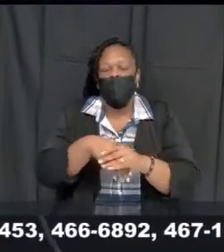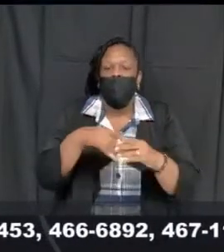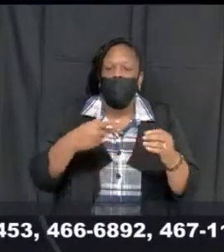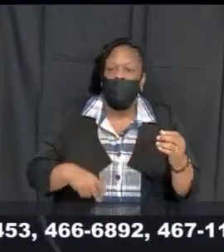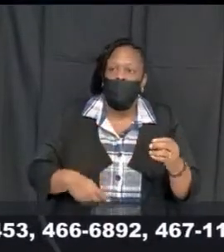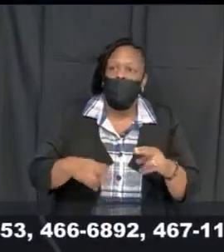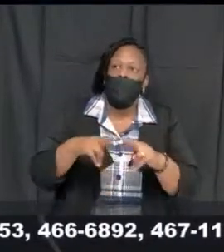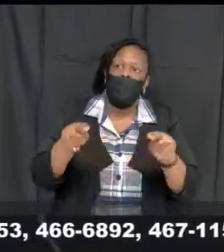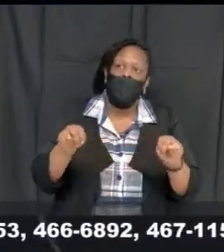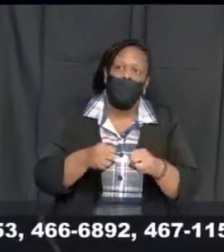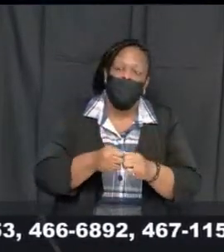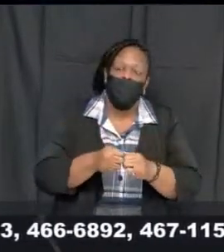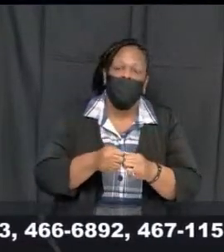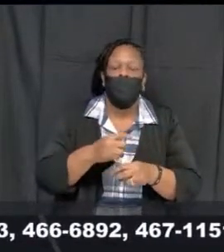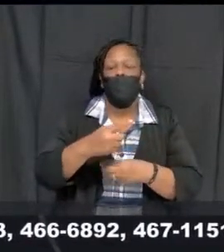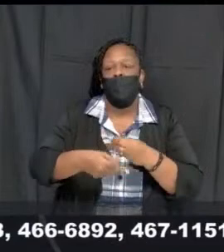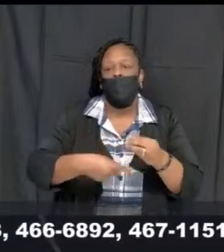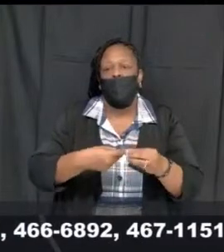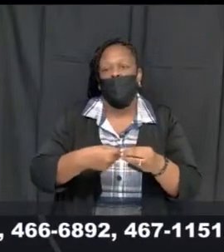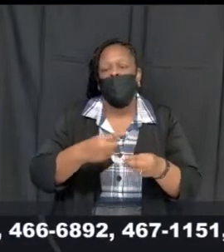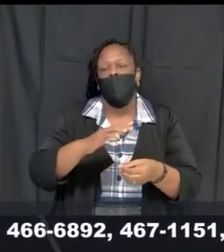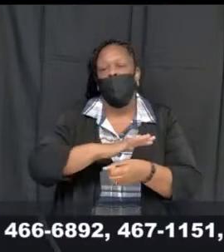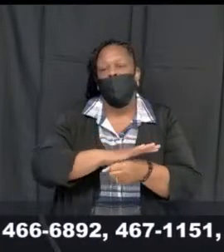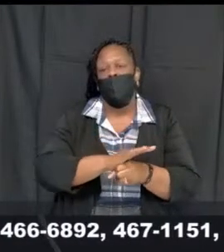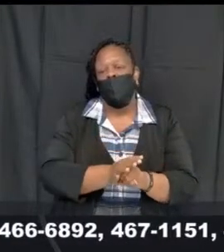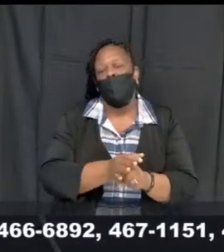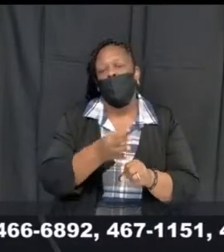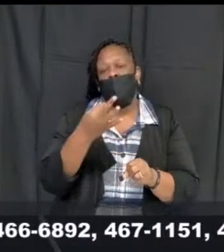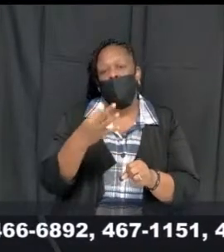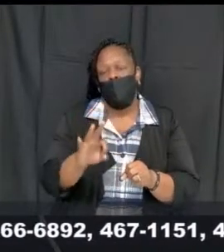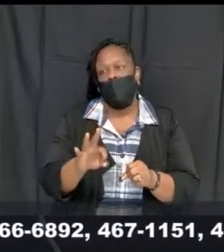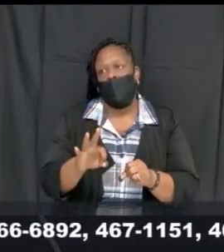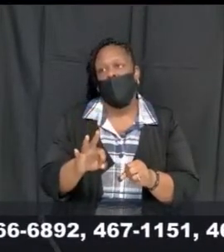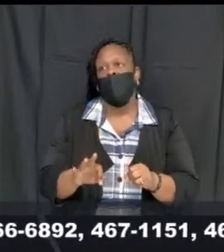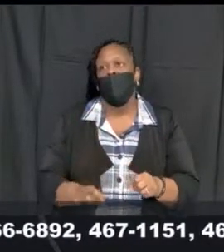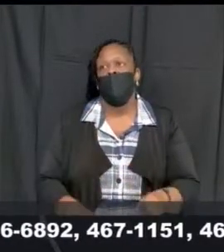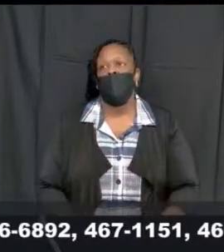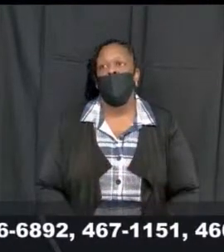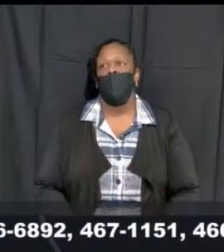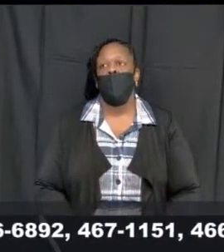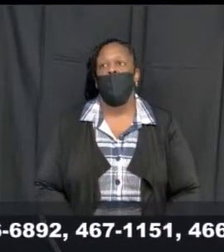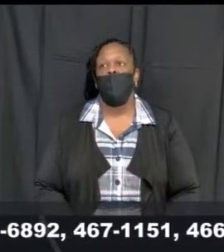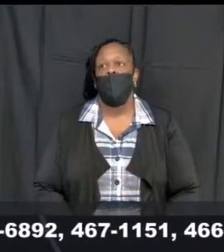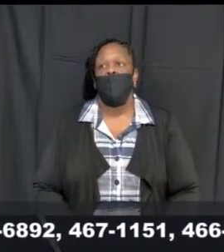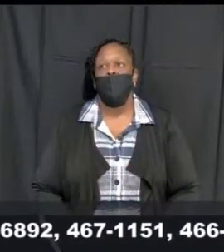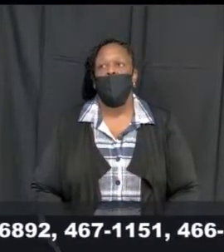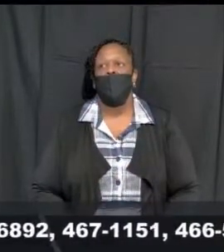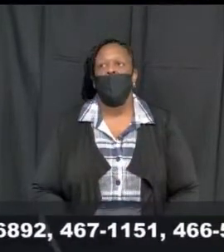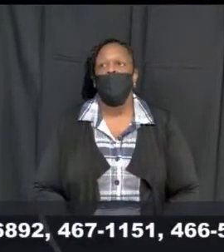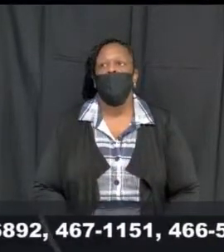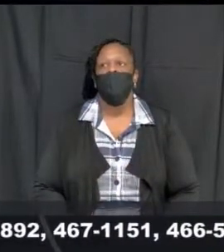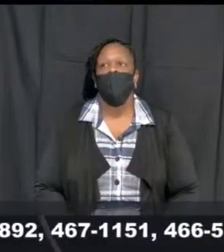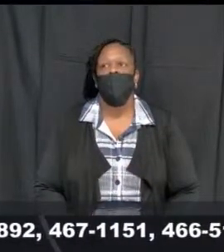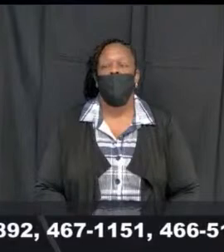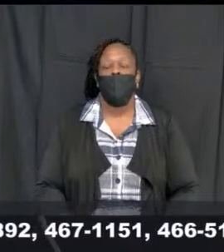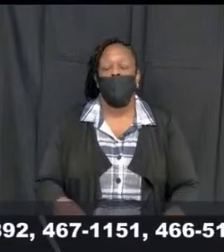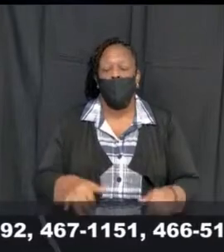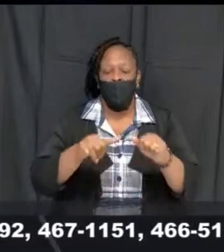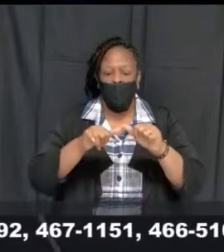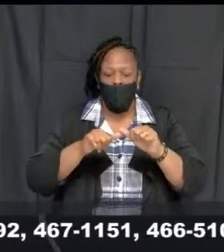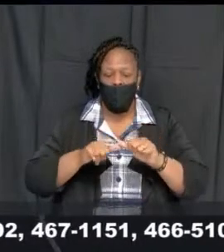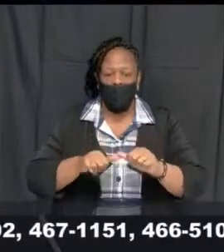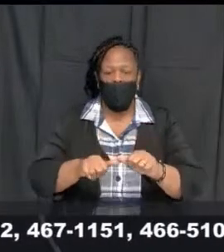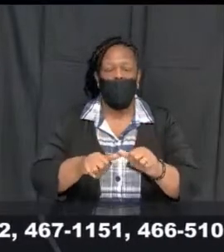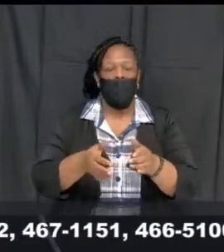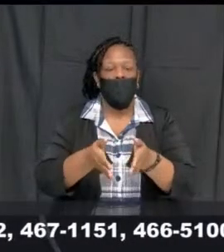Nevis in relation to the COVID-19 pandemic. We continue to